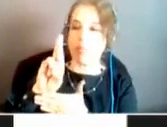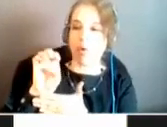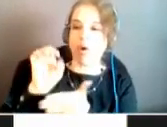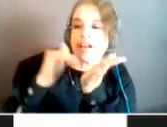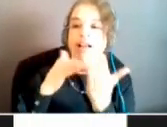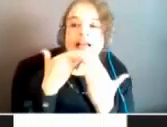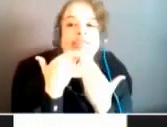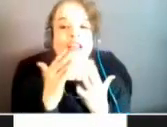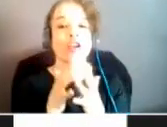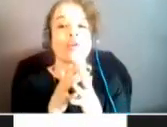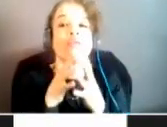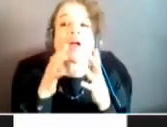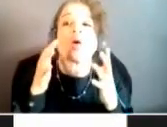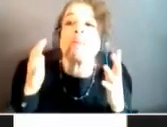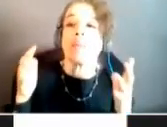Thank you very much,